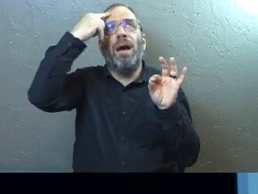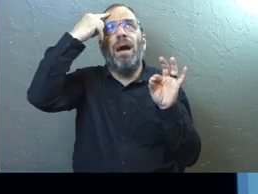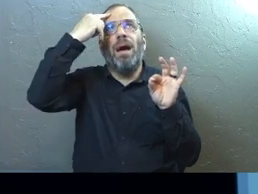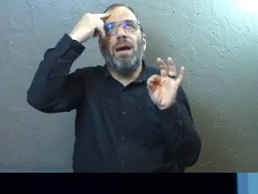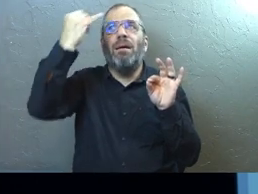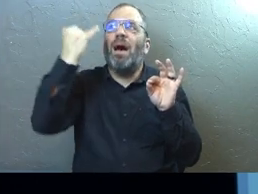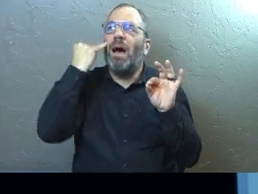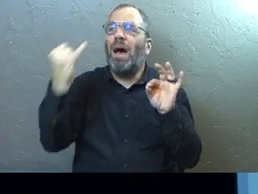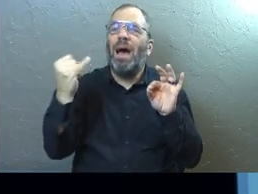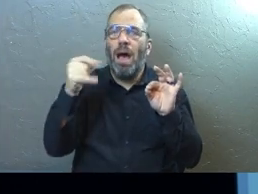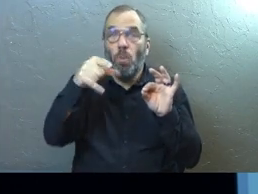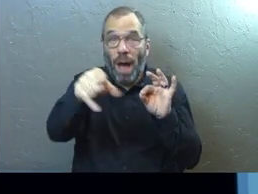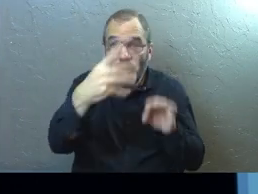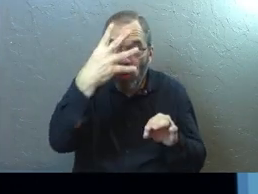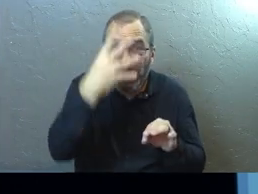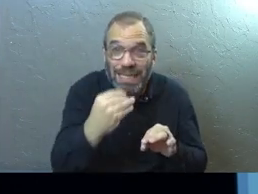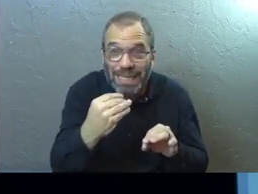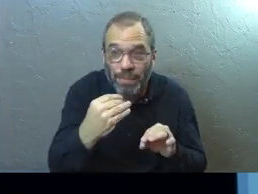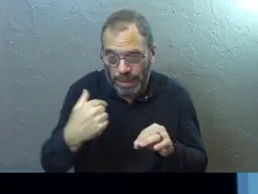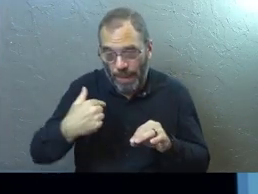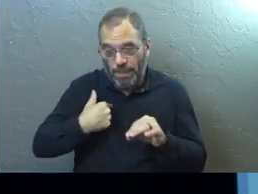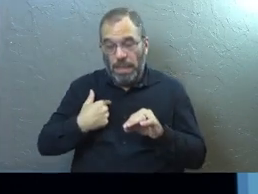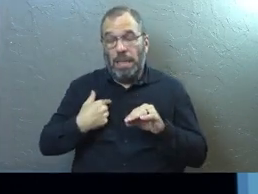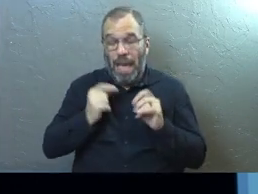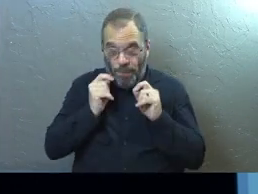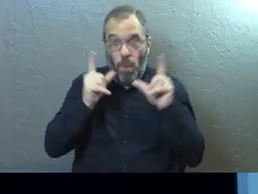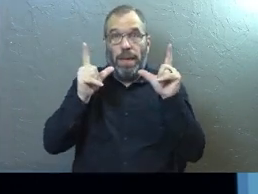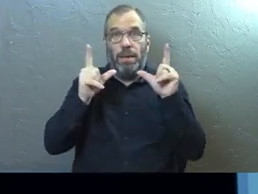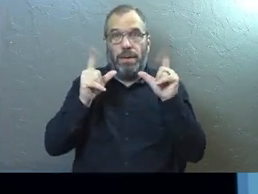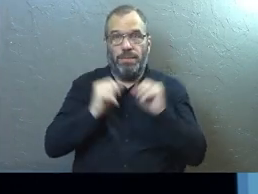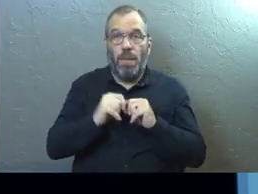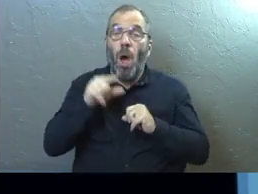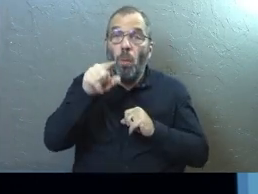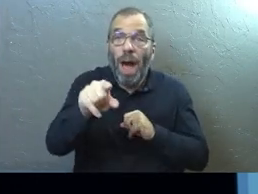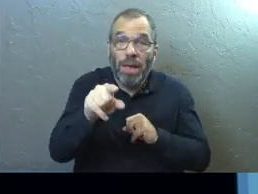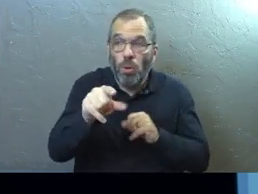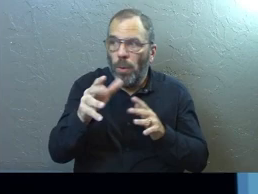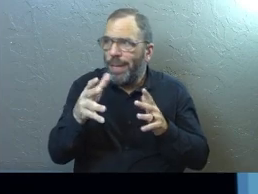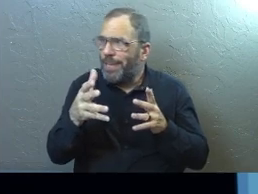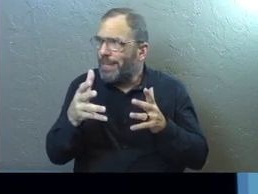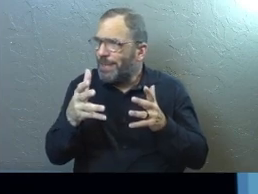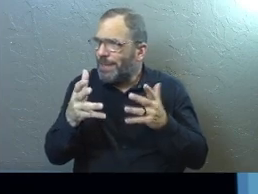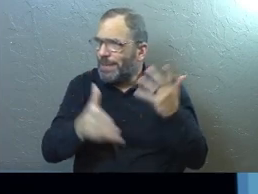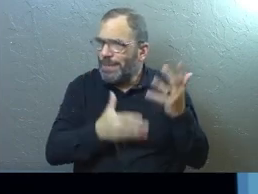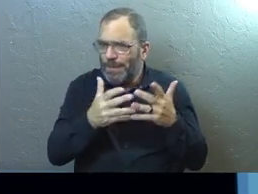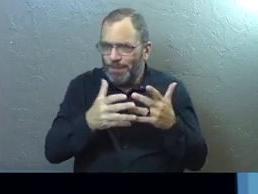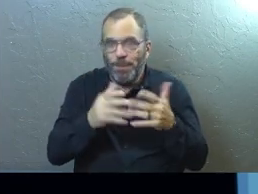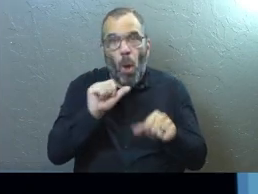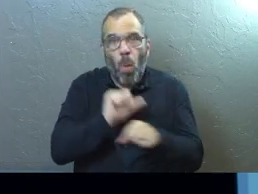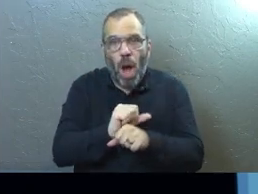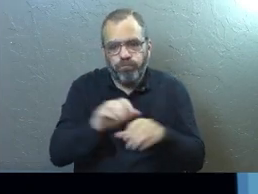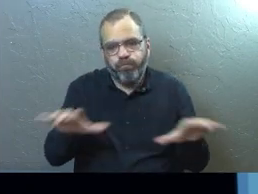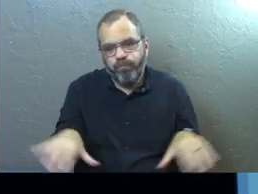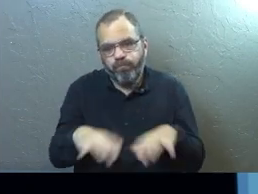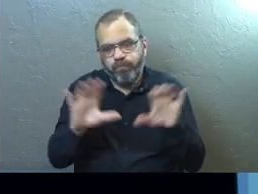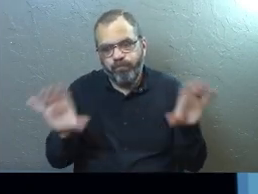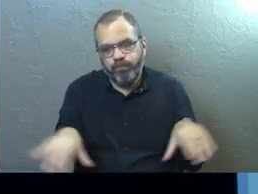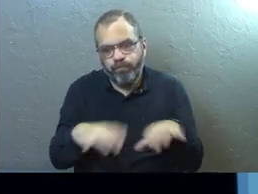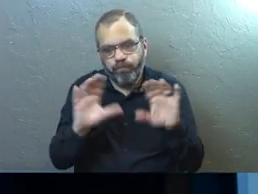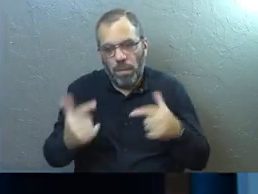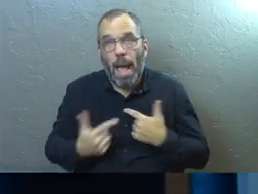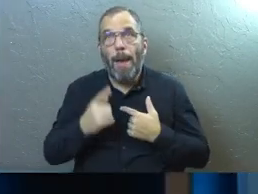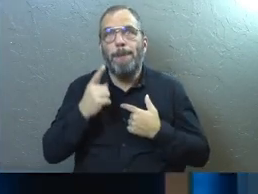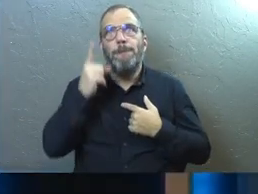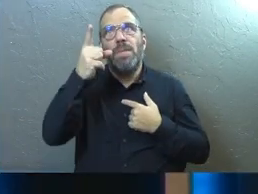was this idea of while you're sleeping, I'm not sleeping. While you're just operating and doing whatever it is that you do in your